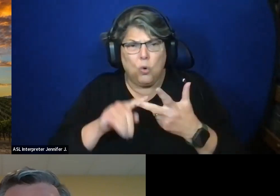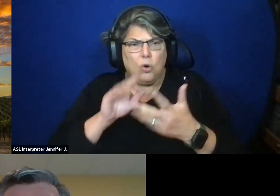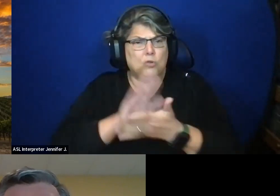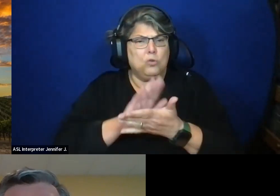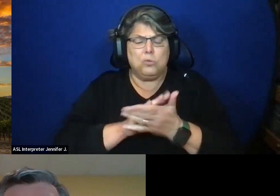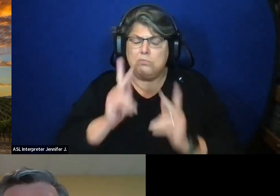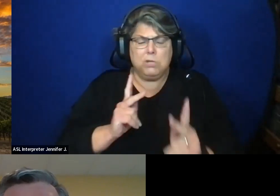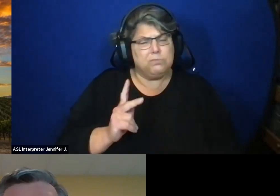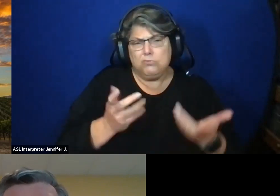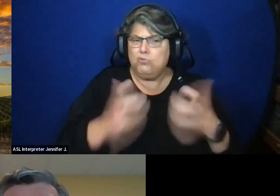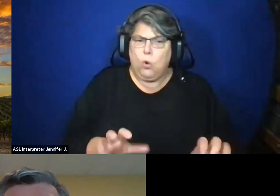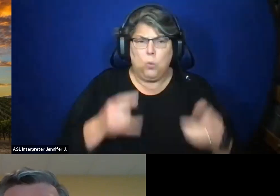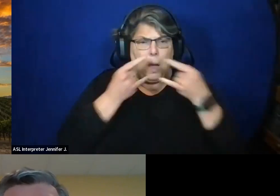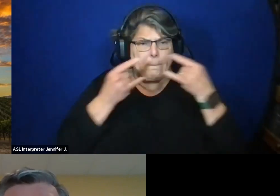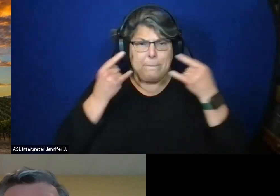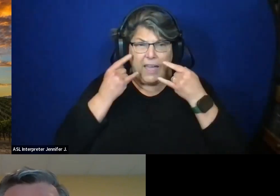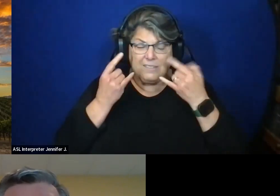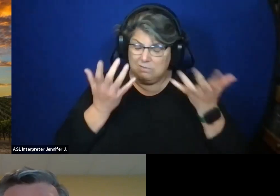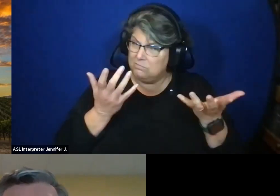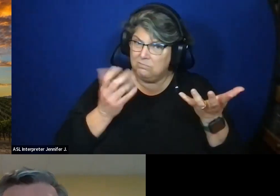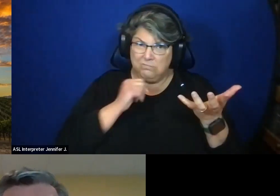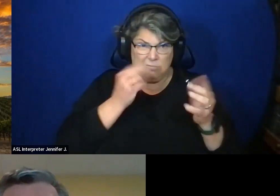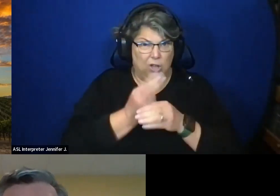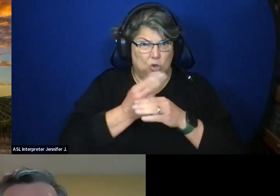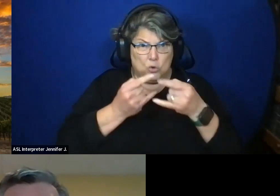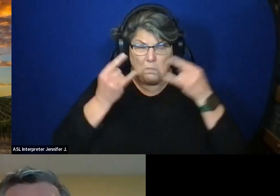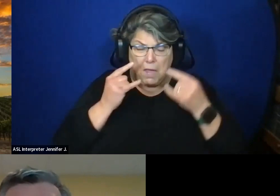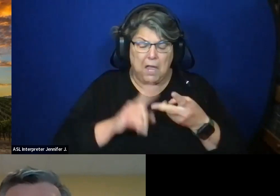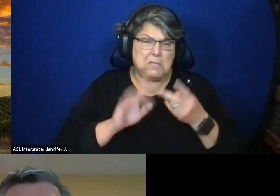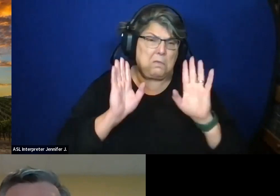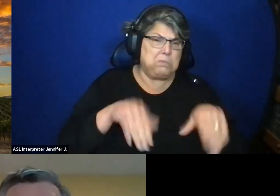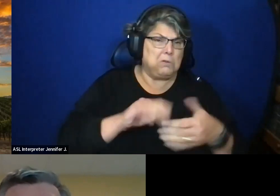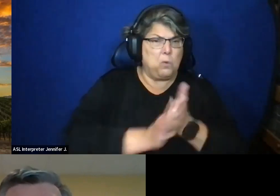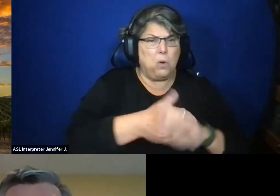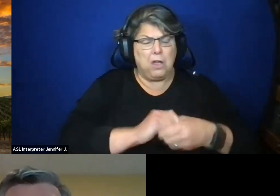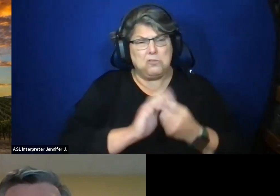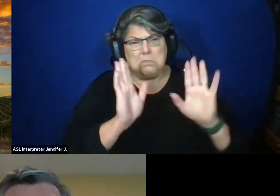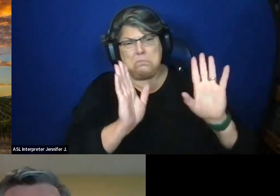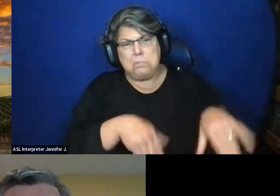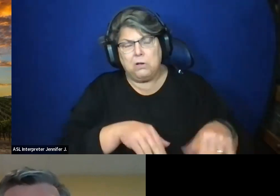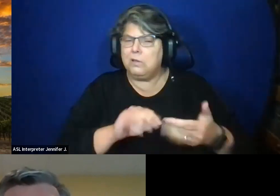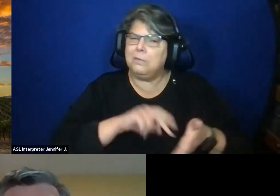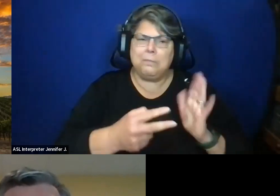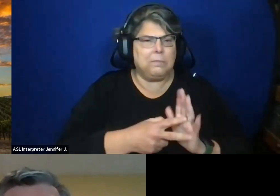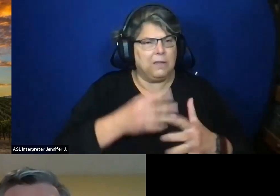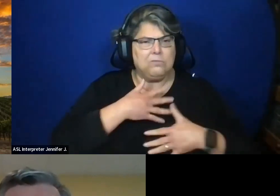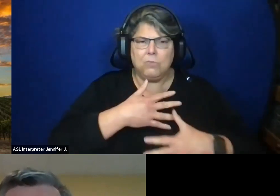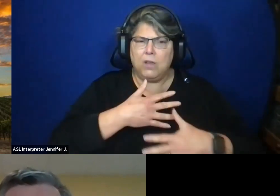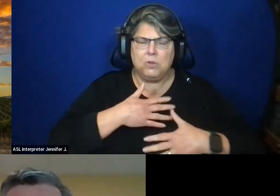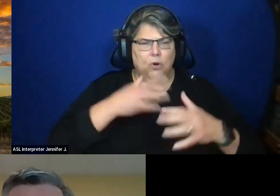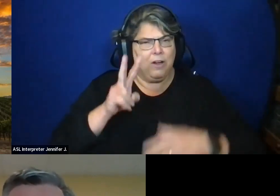wear masks. And we know that when you don't wear masks, you're not careful about hand washing, you're going to have spread of all respiratory